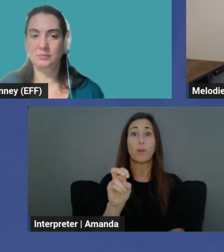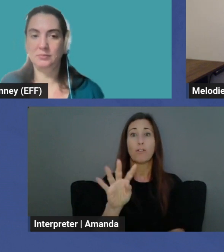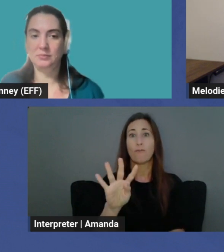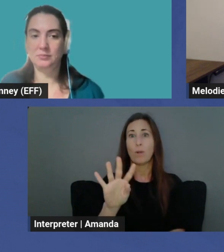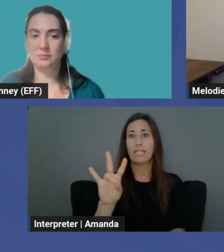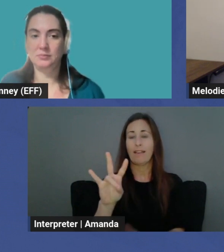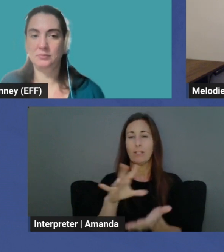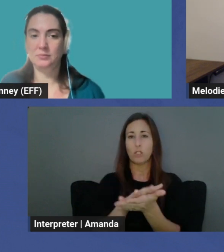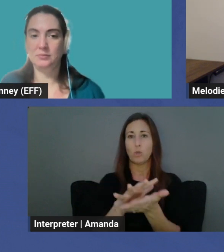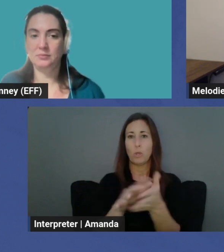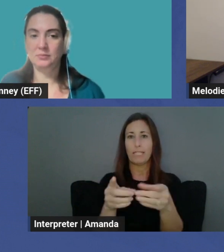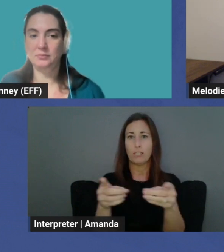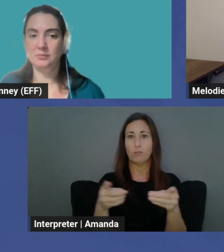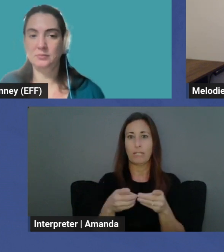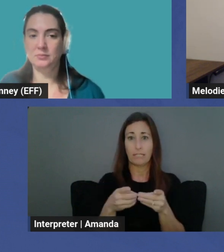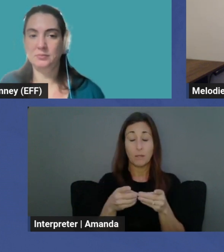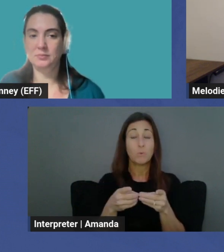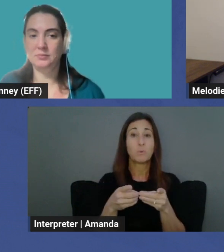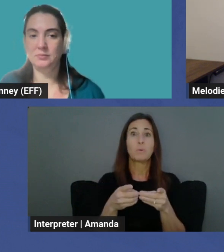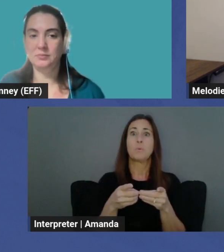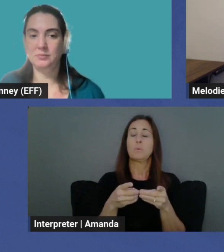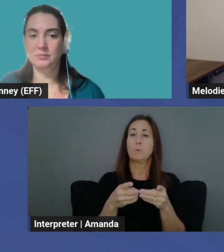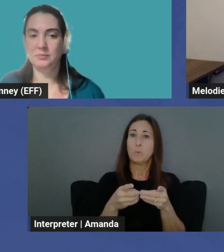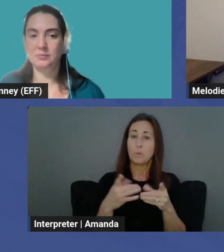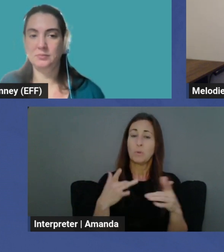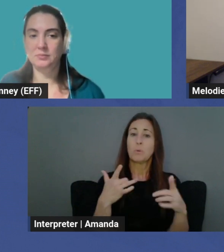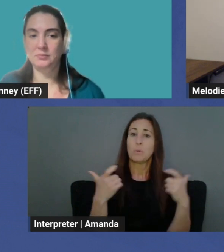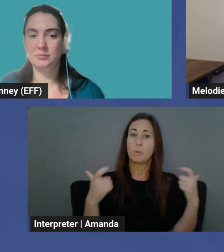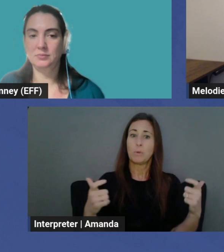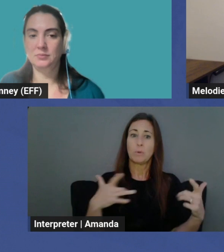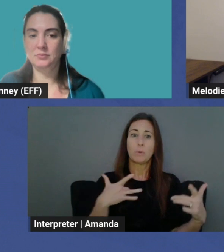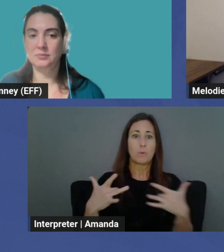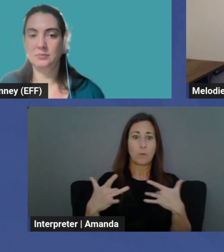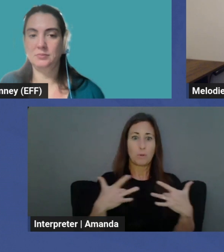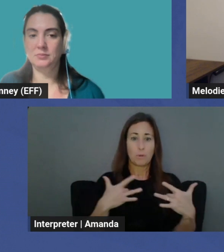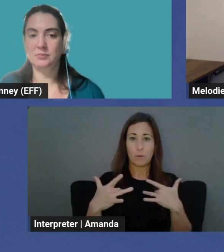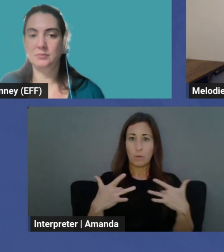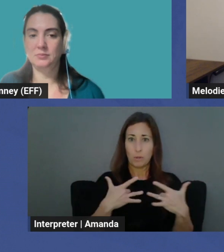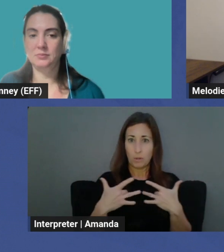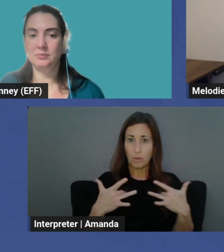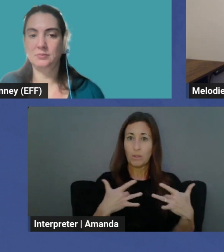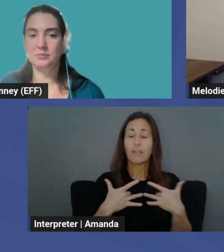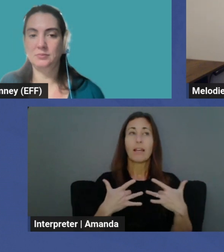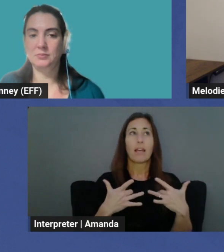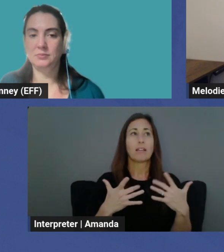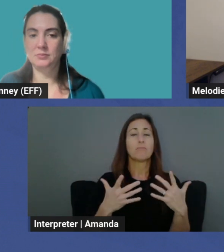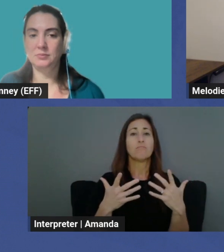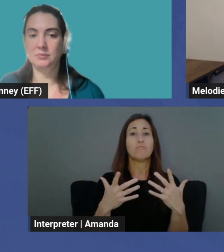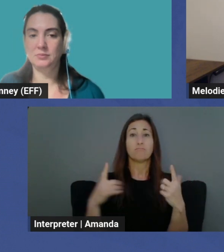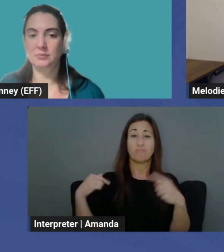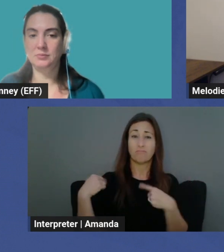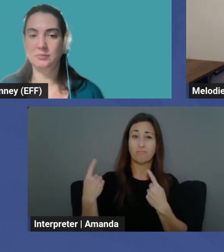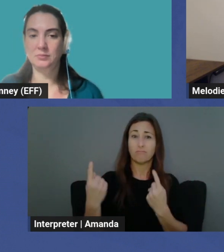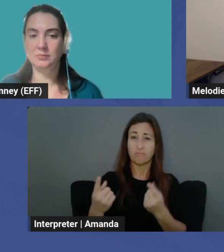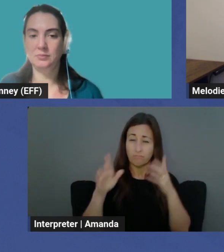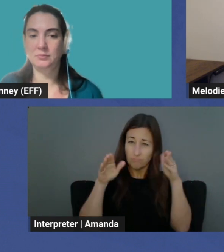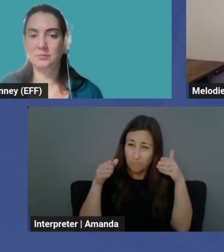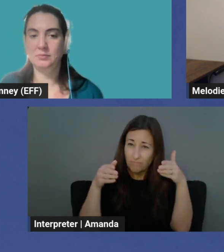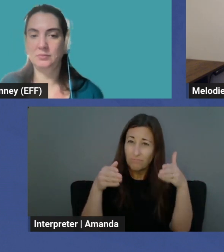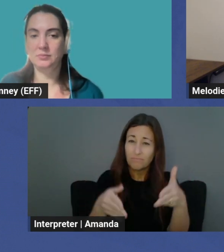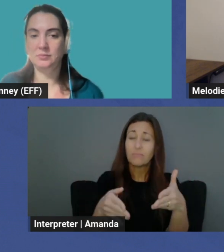So this is a major concern. There's been a sustained focus on banning books written for